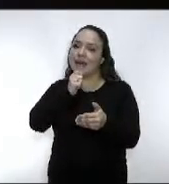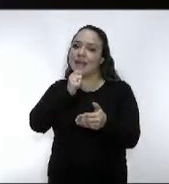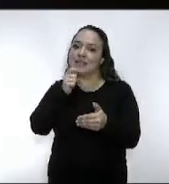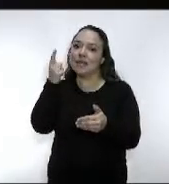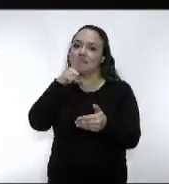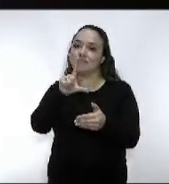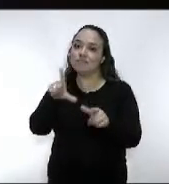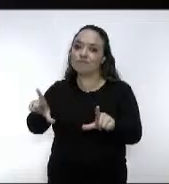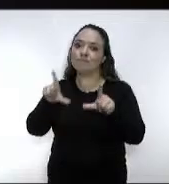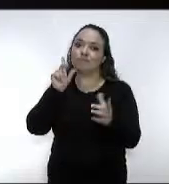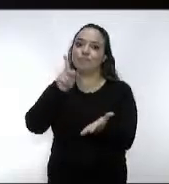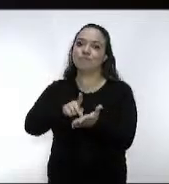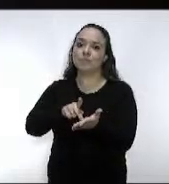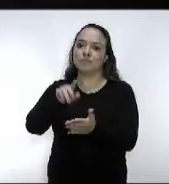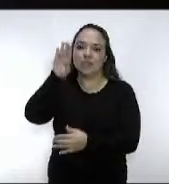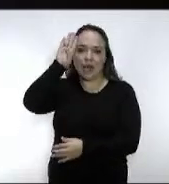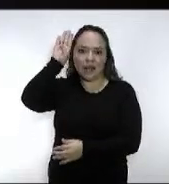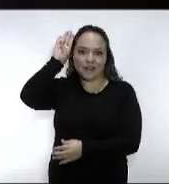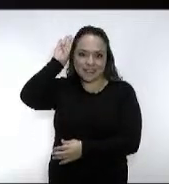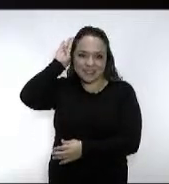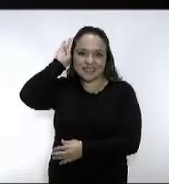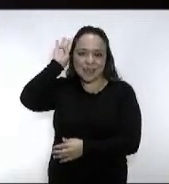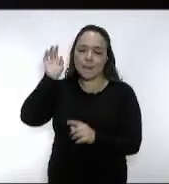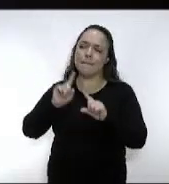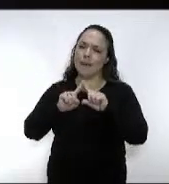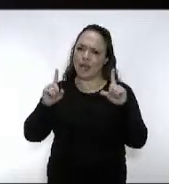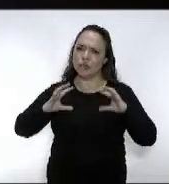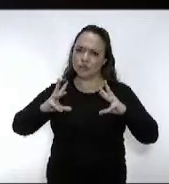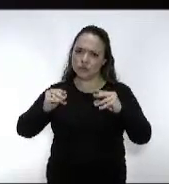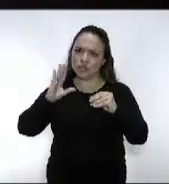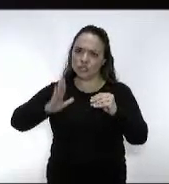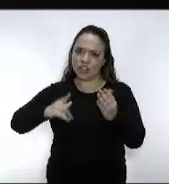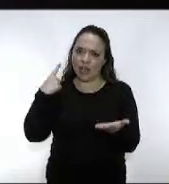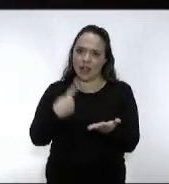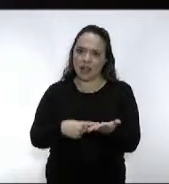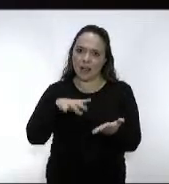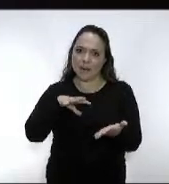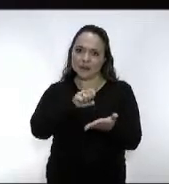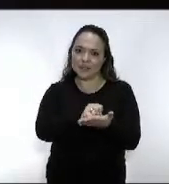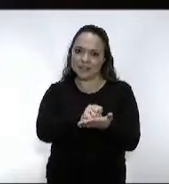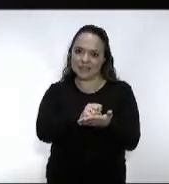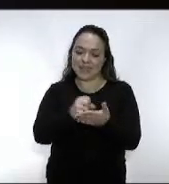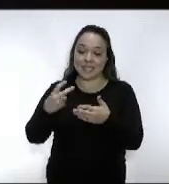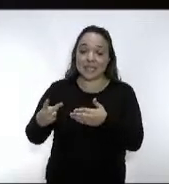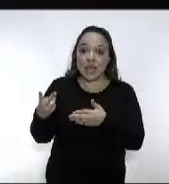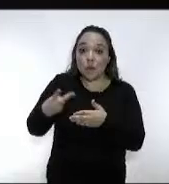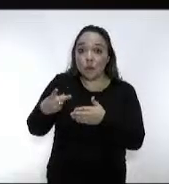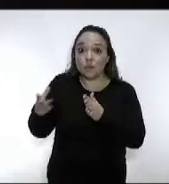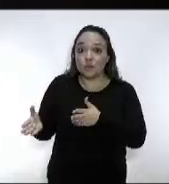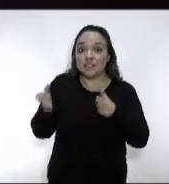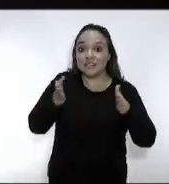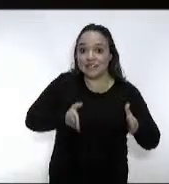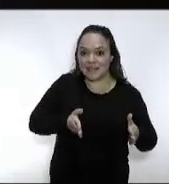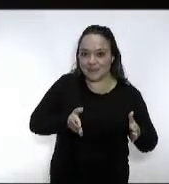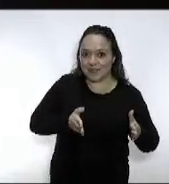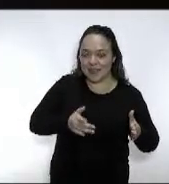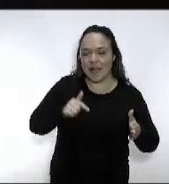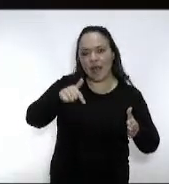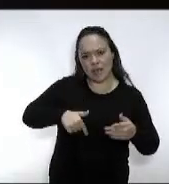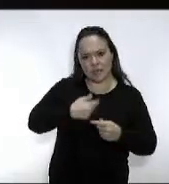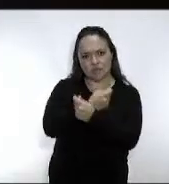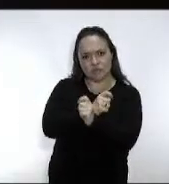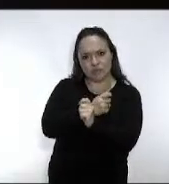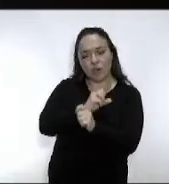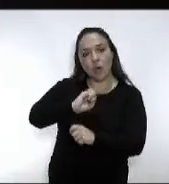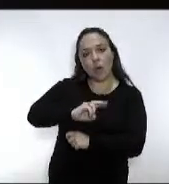the baccalaureate diploma. All the graduates of the American Academy are already enrolled in the second stage. Some of them